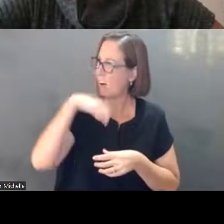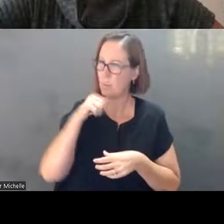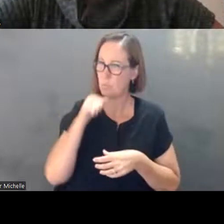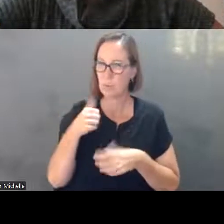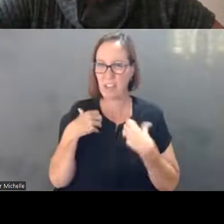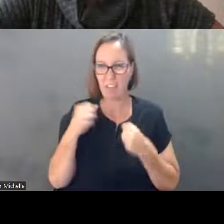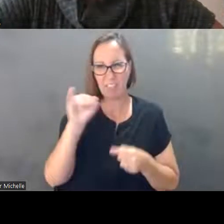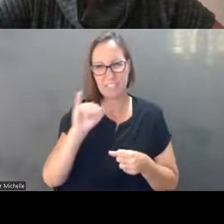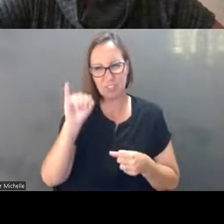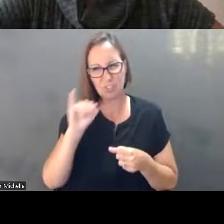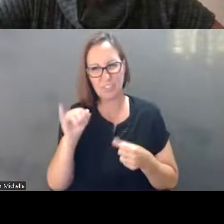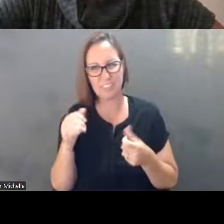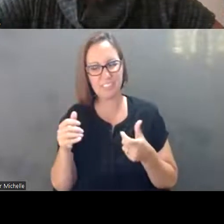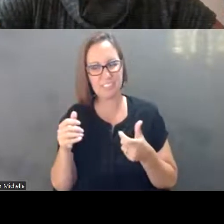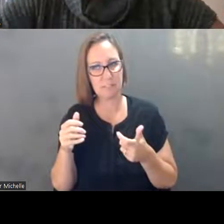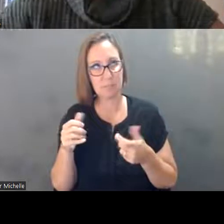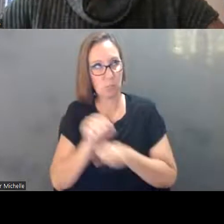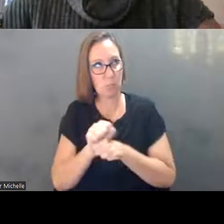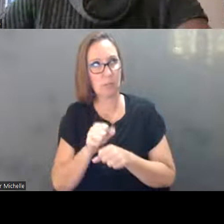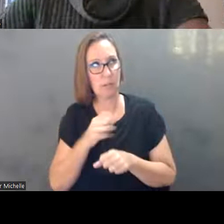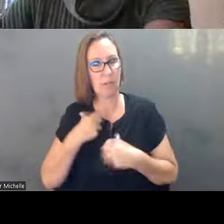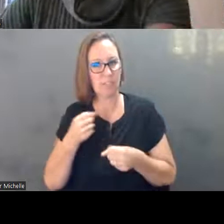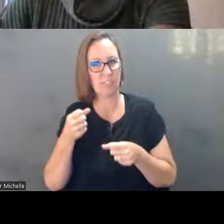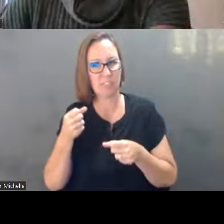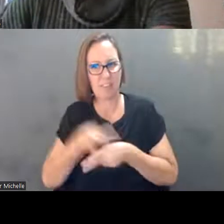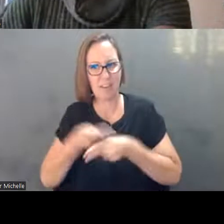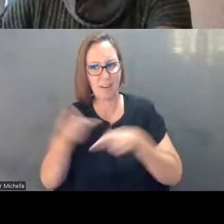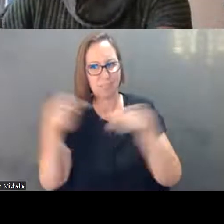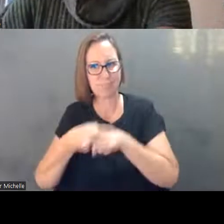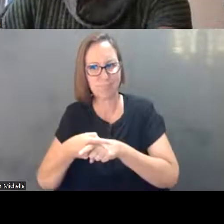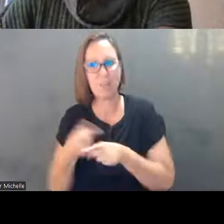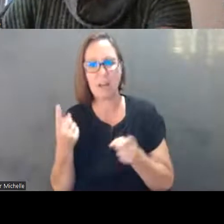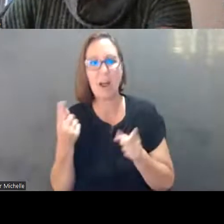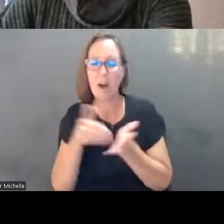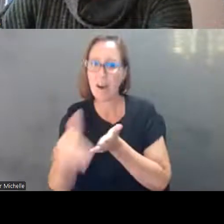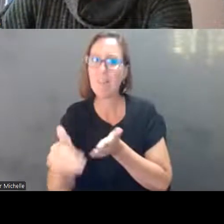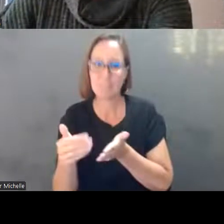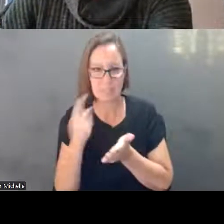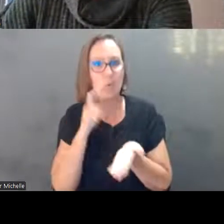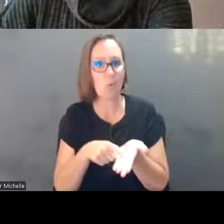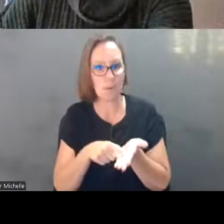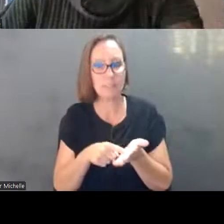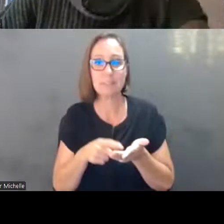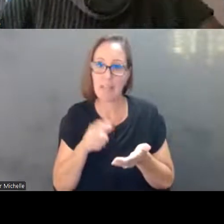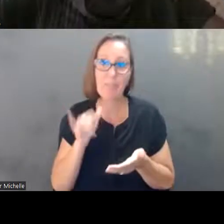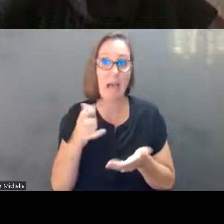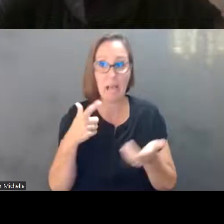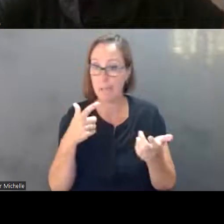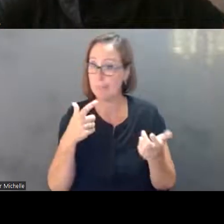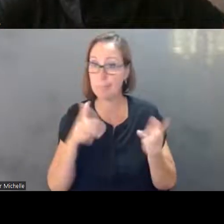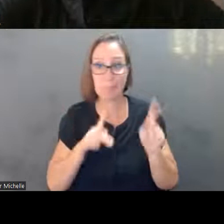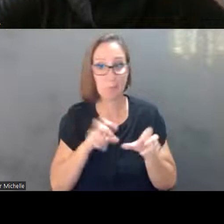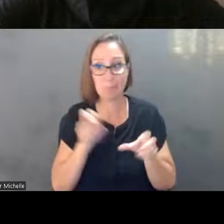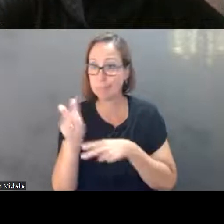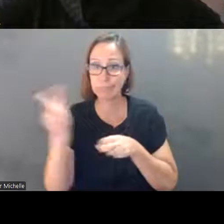insurance working in healthcare, but we see that frequently. And all of those things contribute to a lot of job turnover. And a